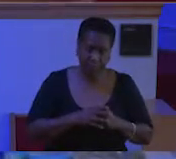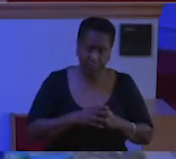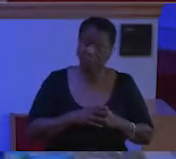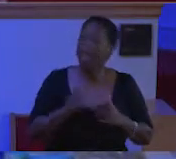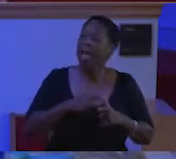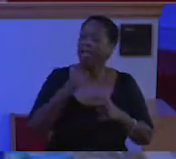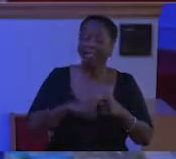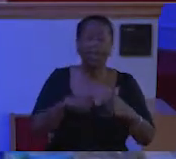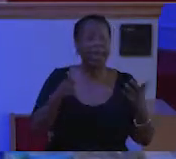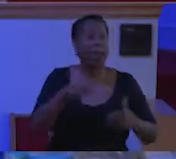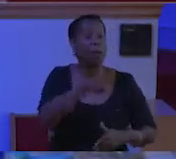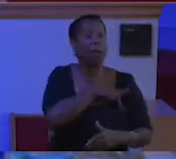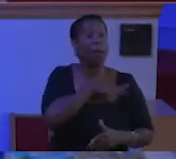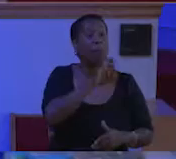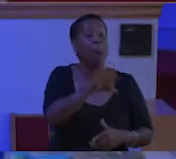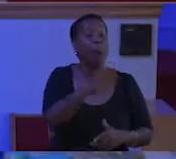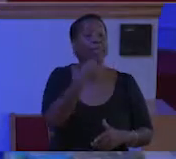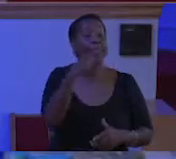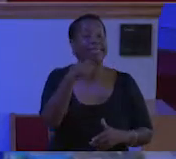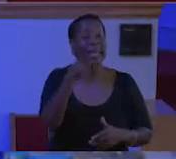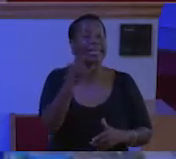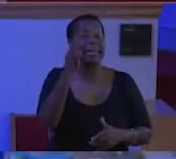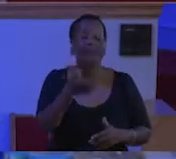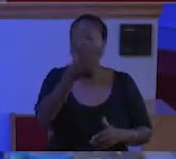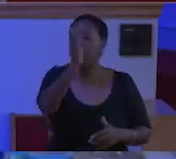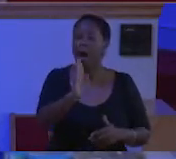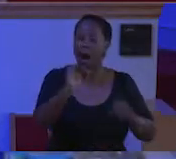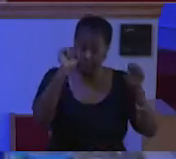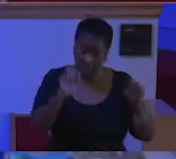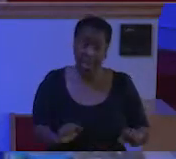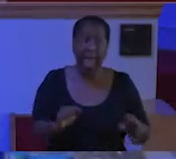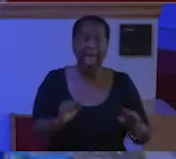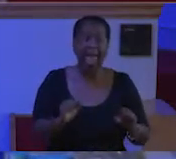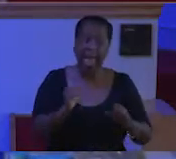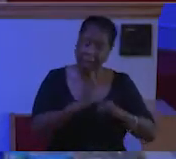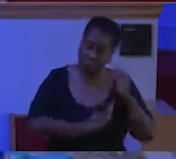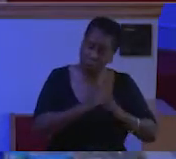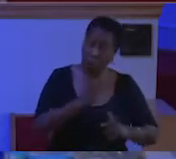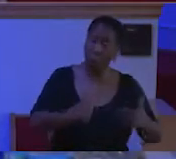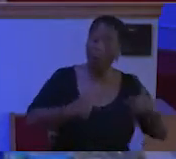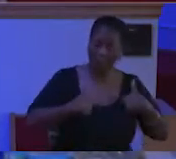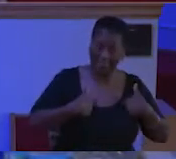And then Paul says to them, if God can console me,